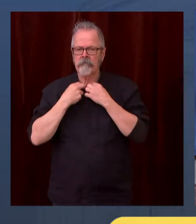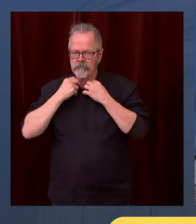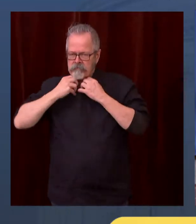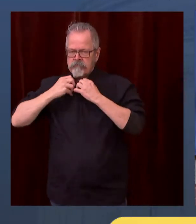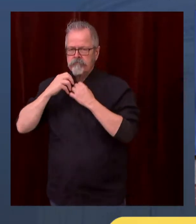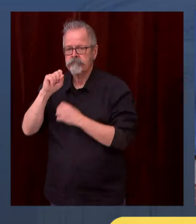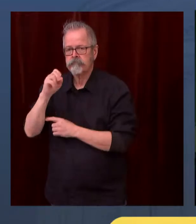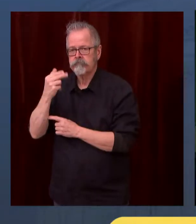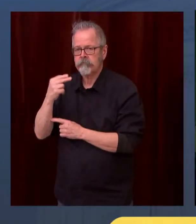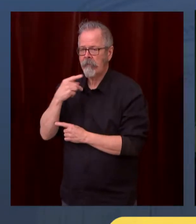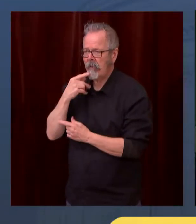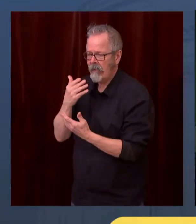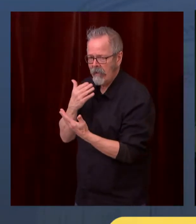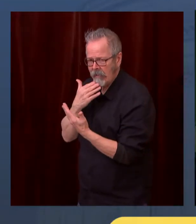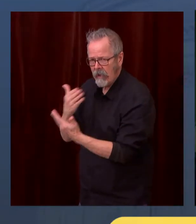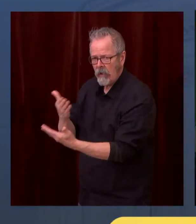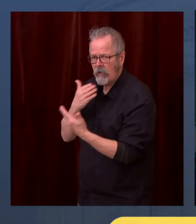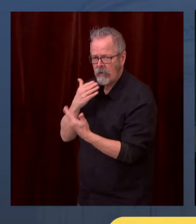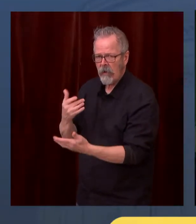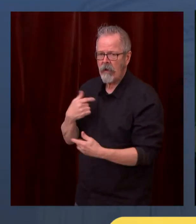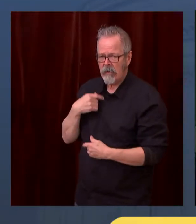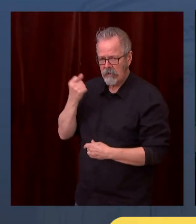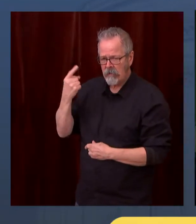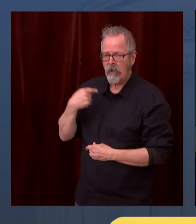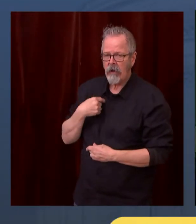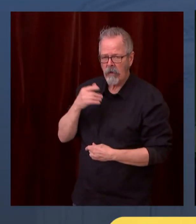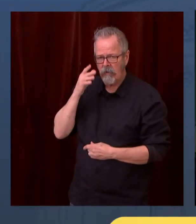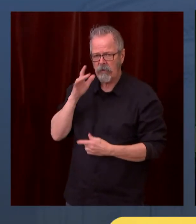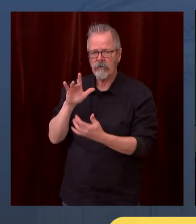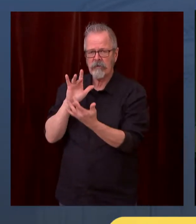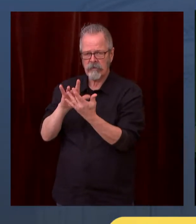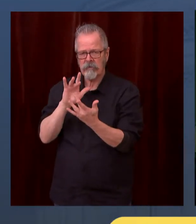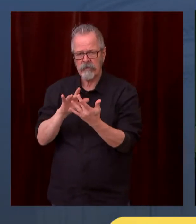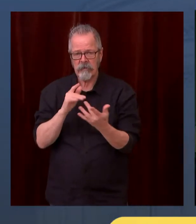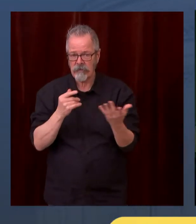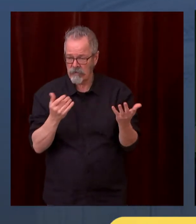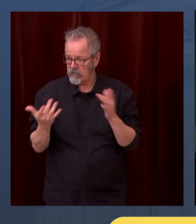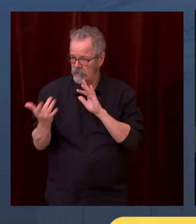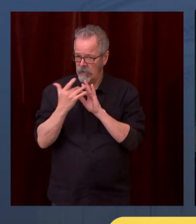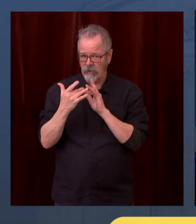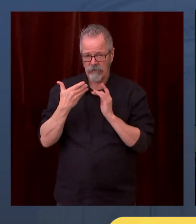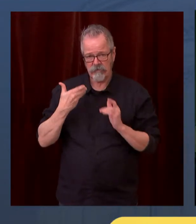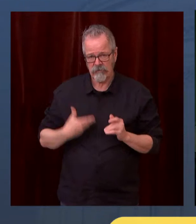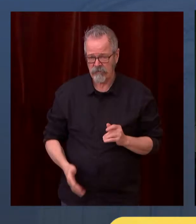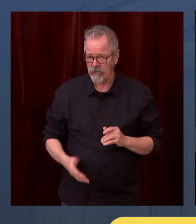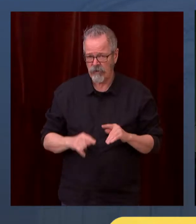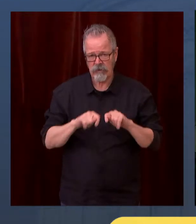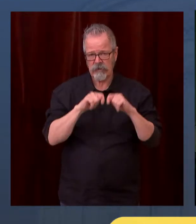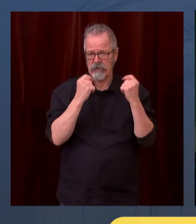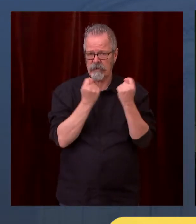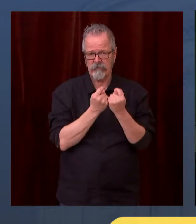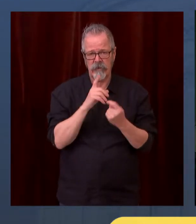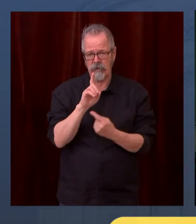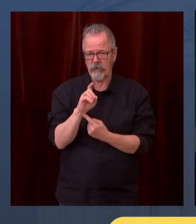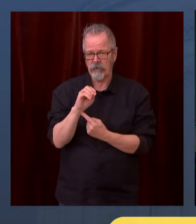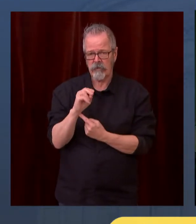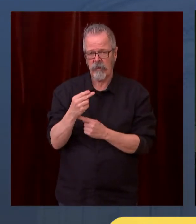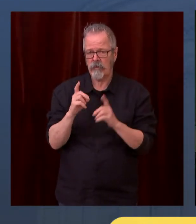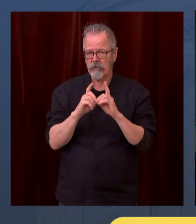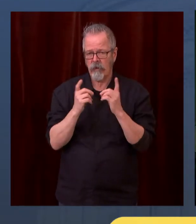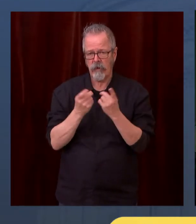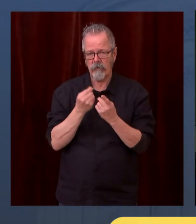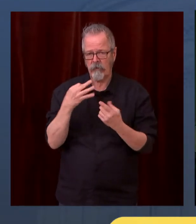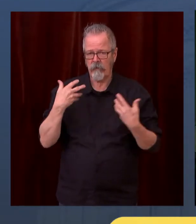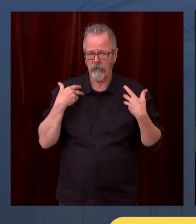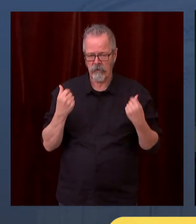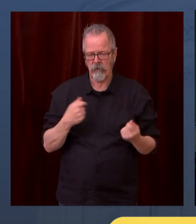in touch with, and whether it's with me directly or with our team at Department of Health, we're in touch with our public health